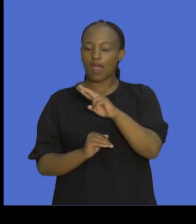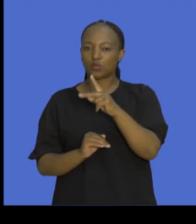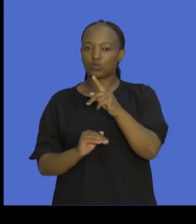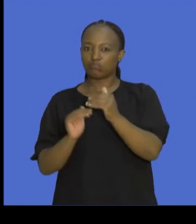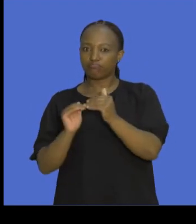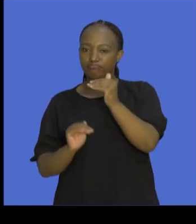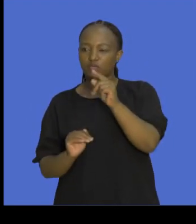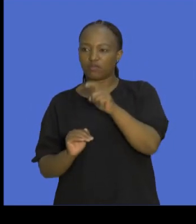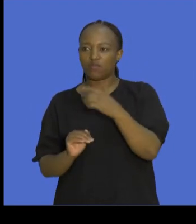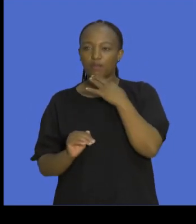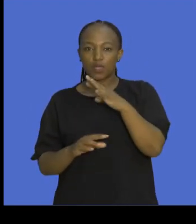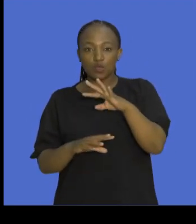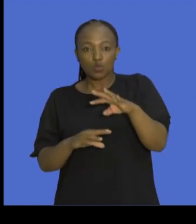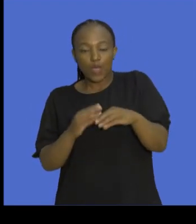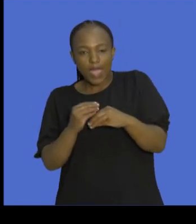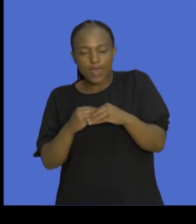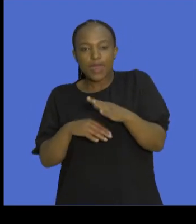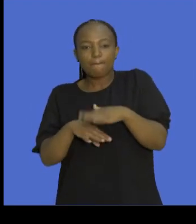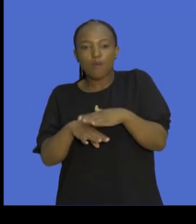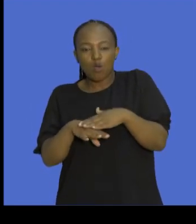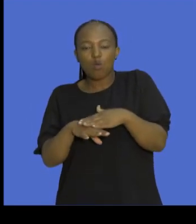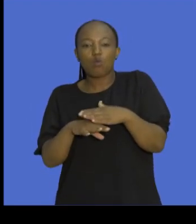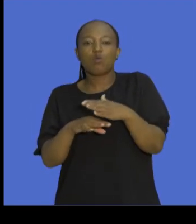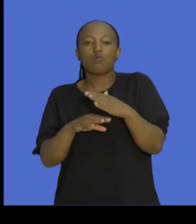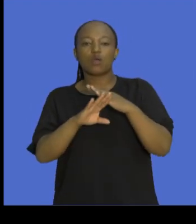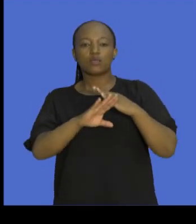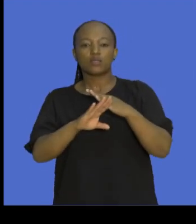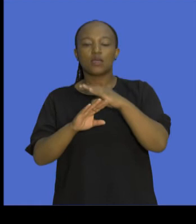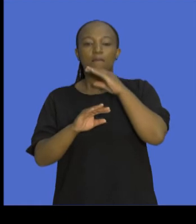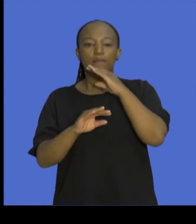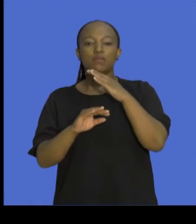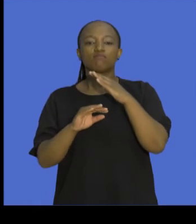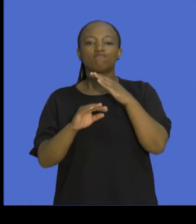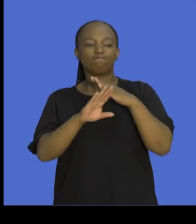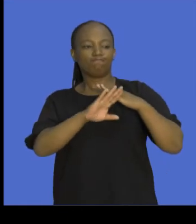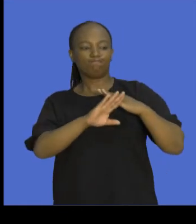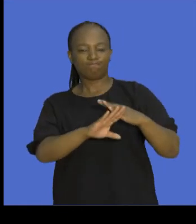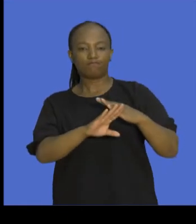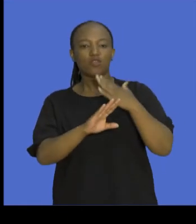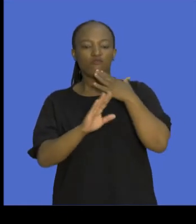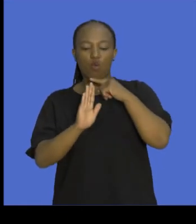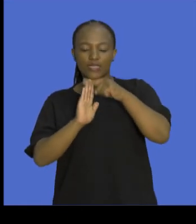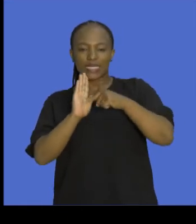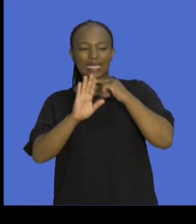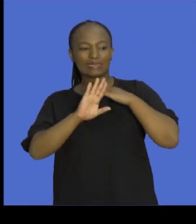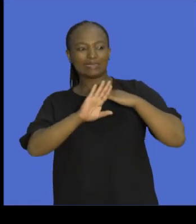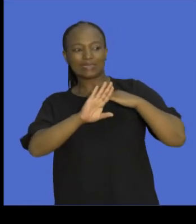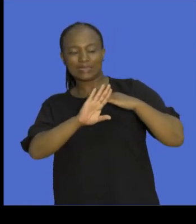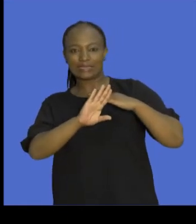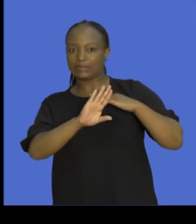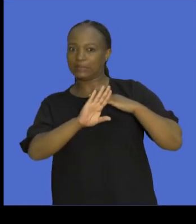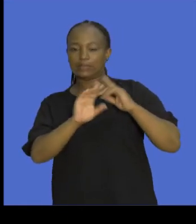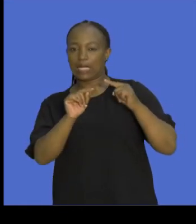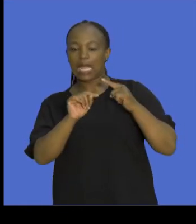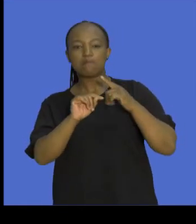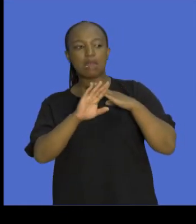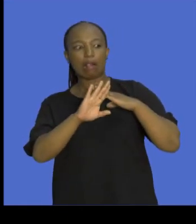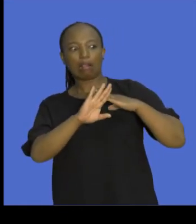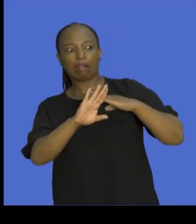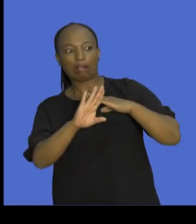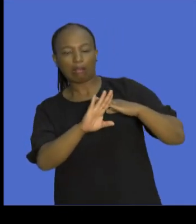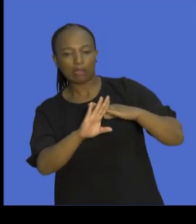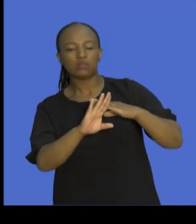resistor. So adding more resistors effectively decreases the total resistance of the circuit. Hence, we are saying that there